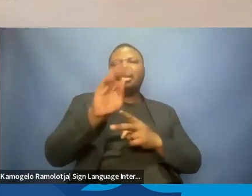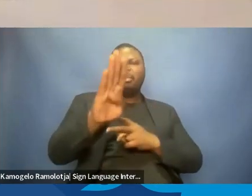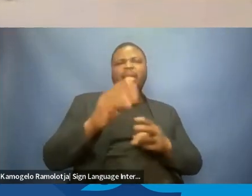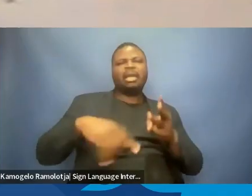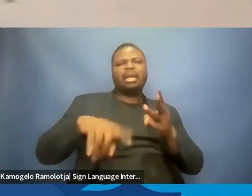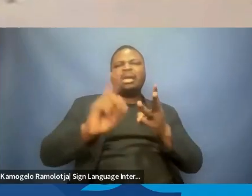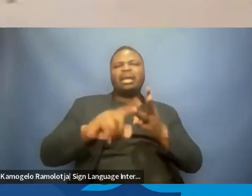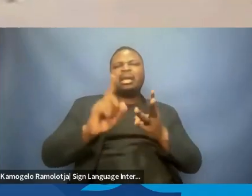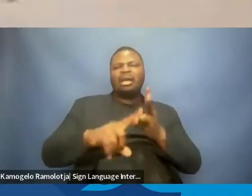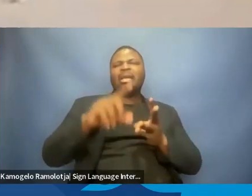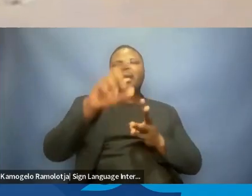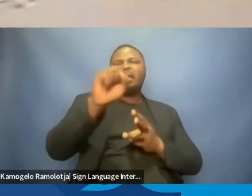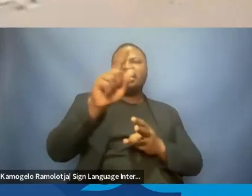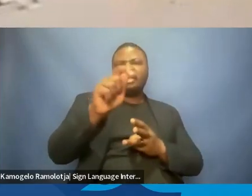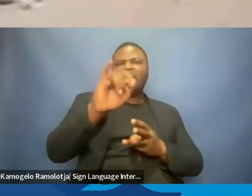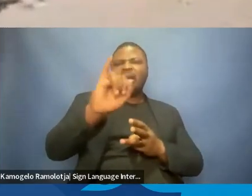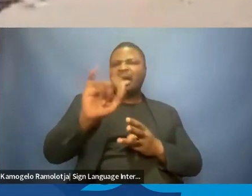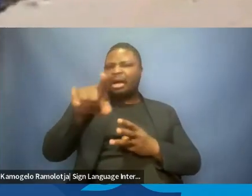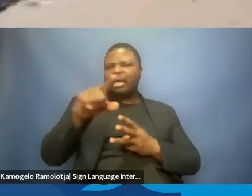to care to the facilities.